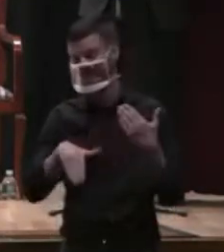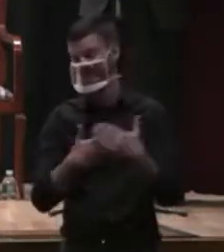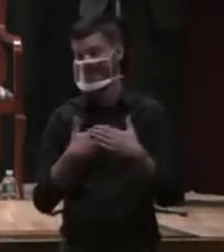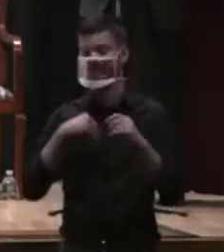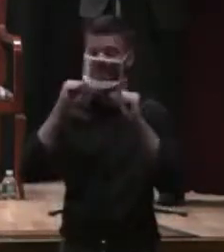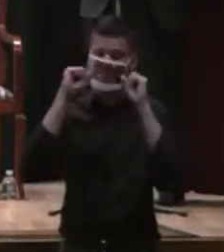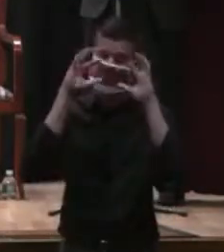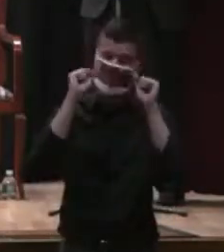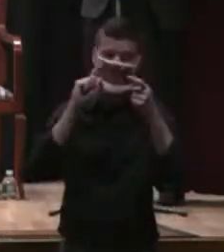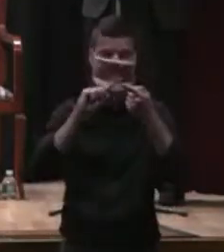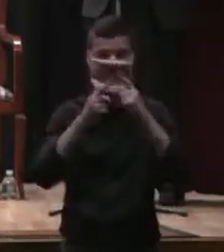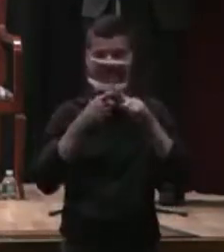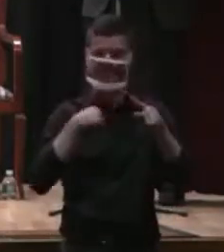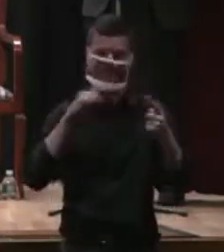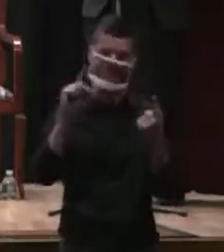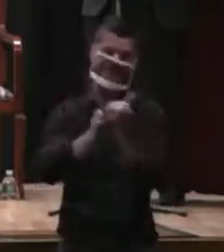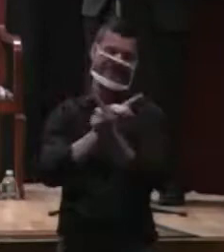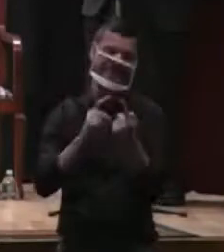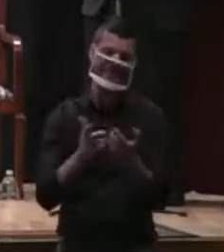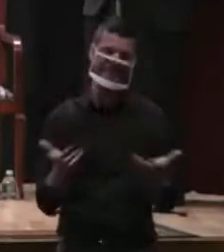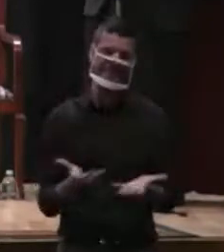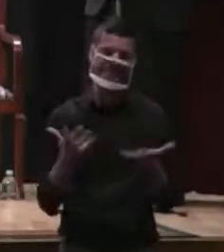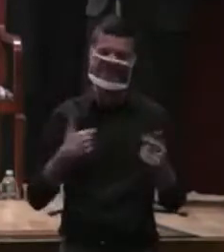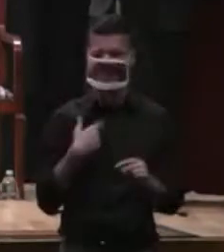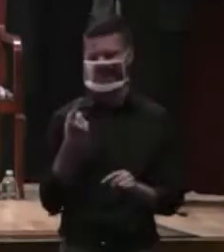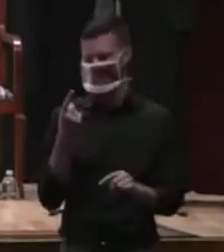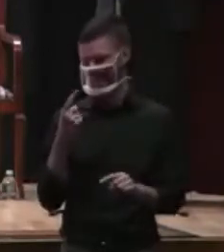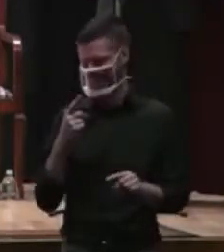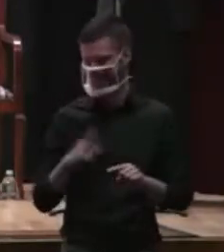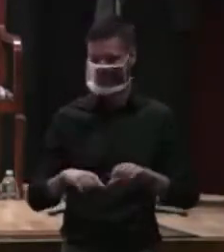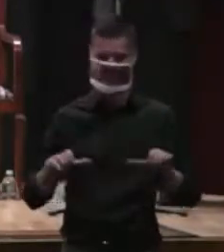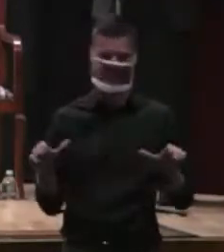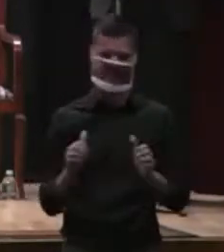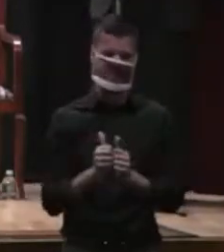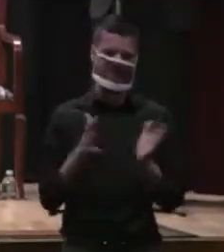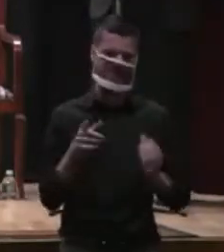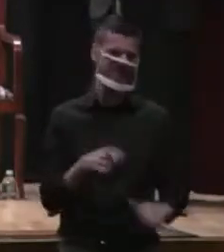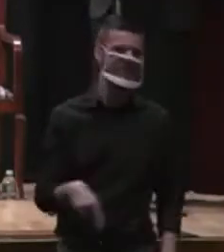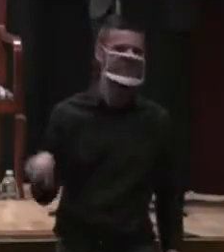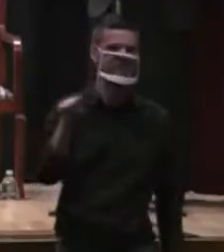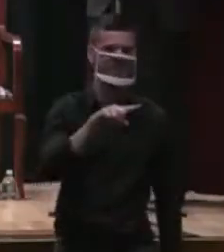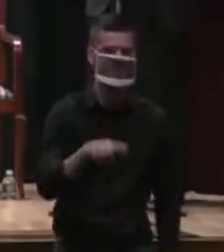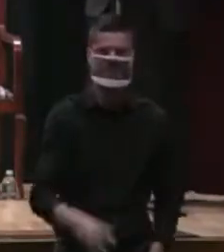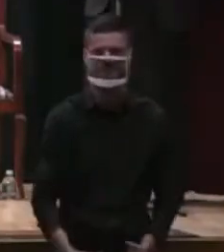friends I have met here. I couldn't have done it without you all.